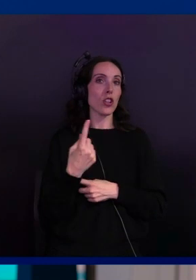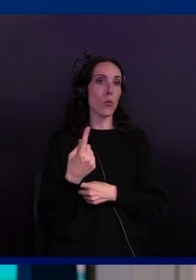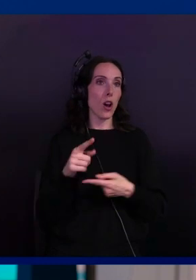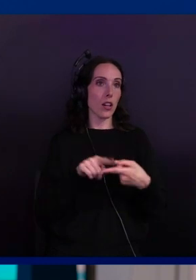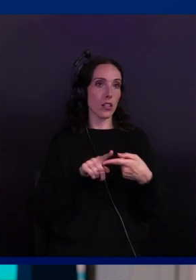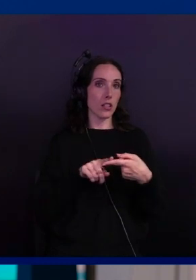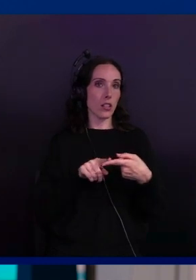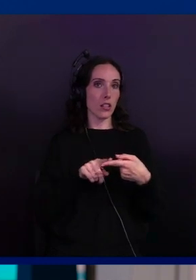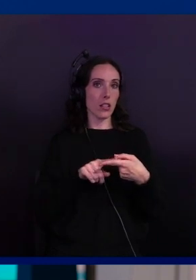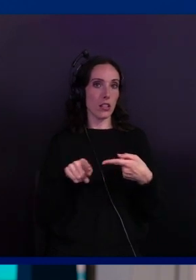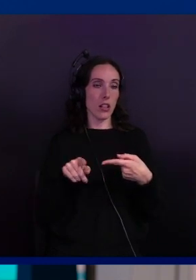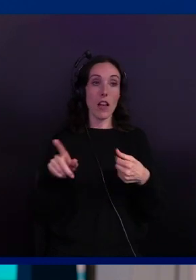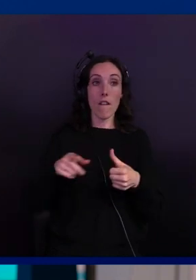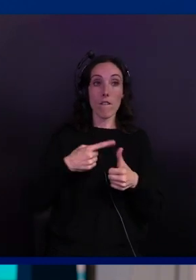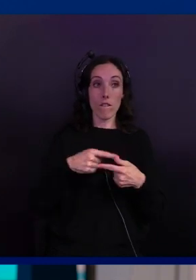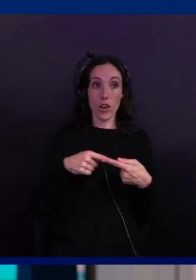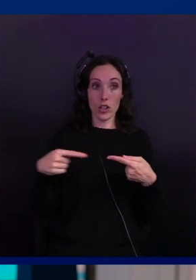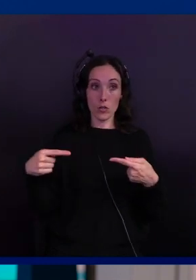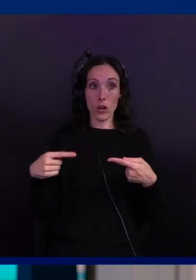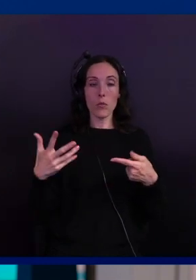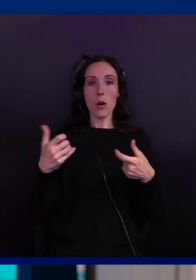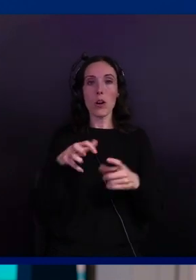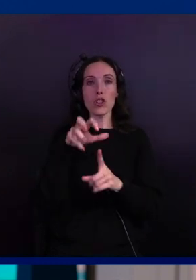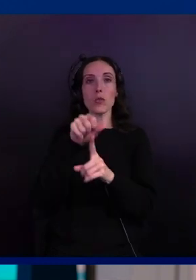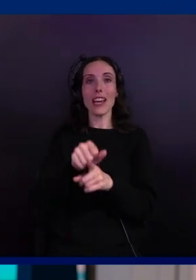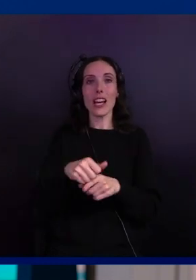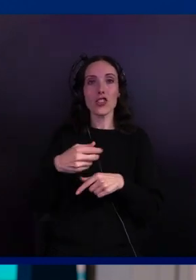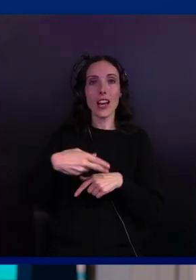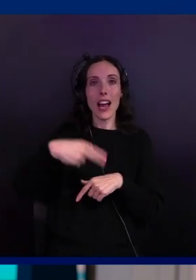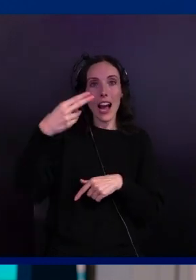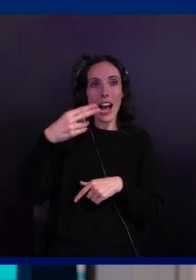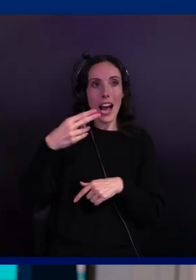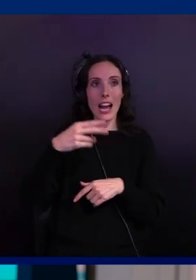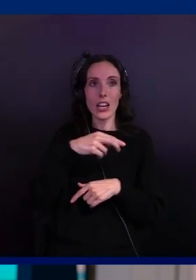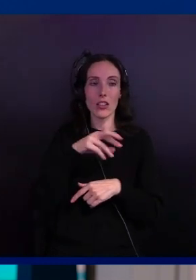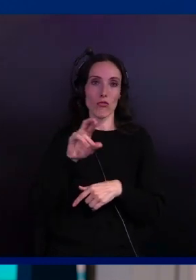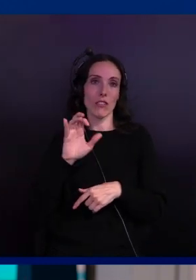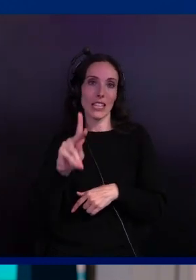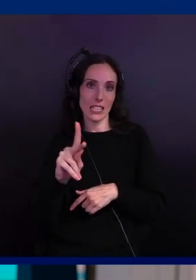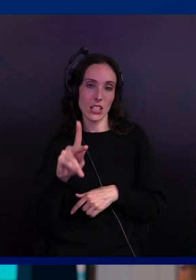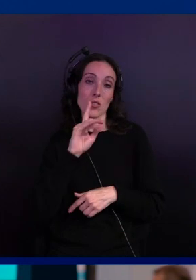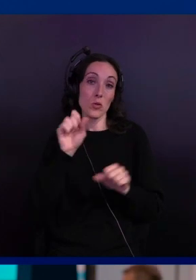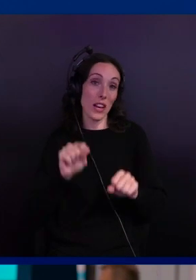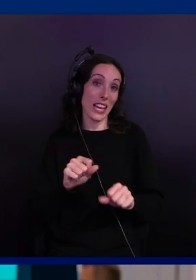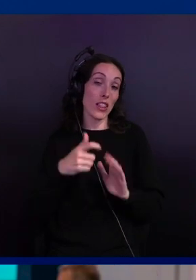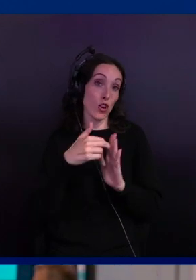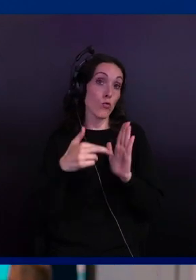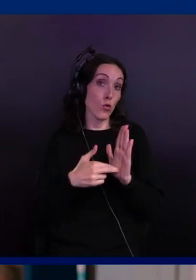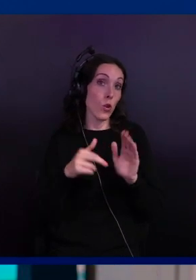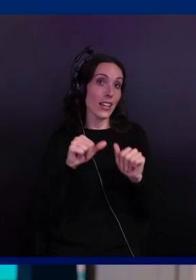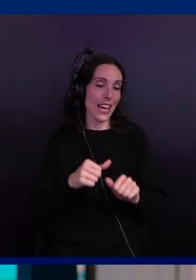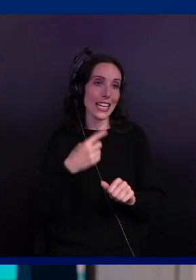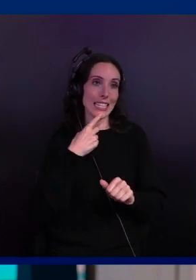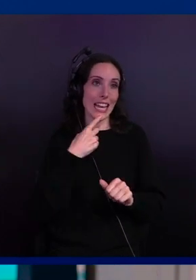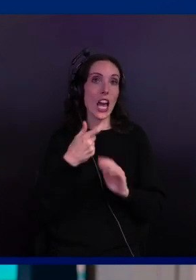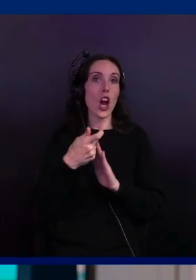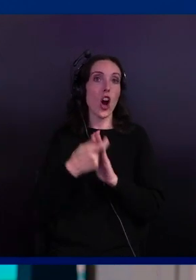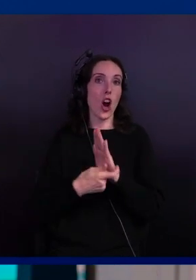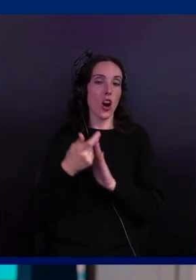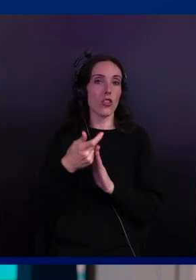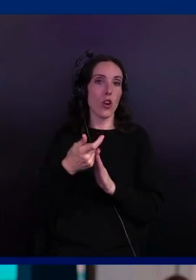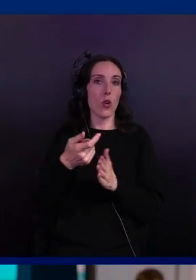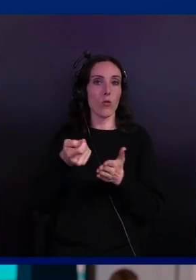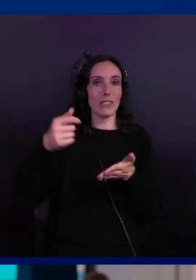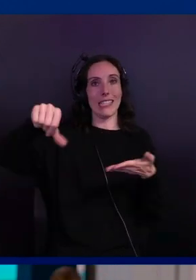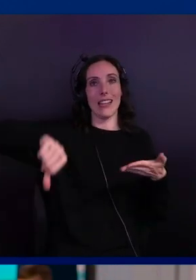one is we want to catch that high-risk one. We say auto-deny. Rule can be auto-deny. Okay. And here we are telling, take the user